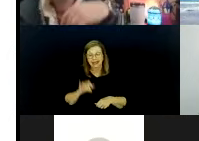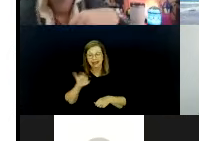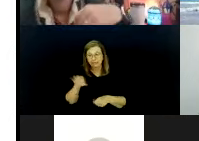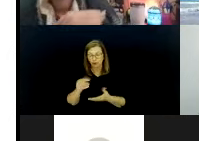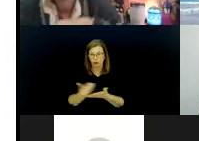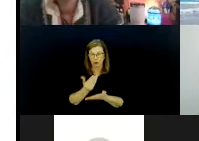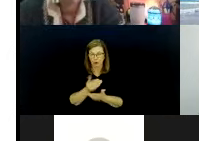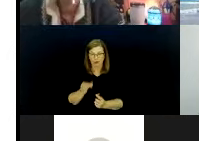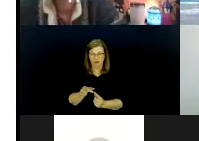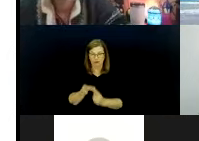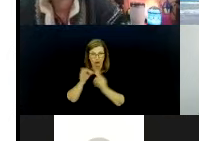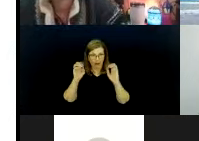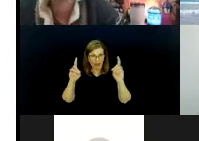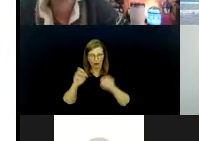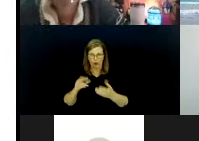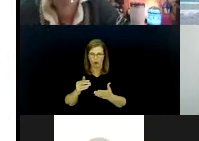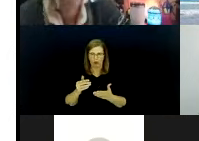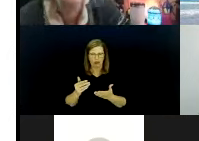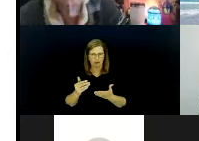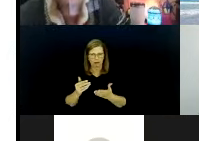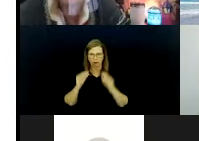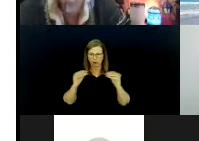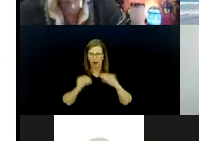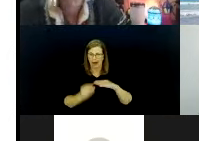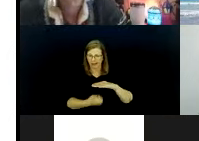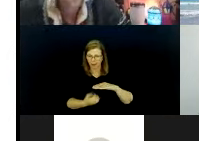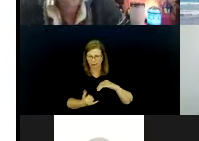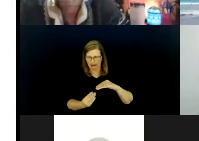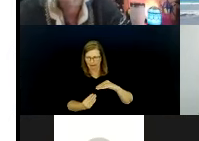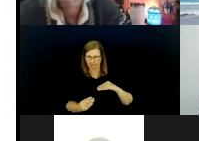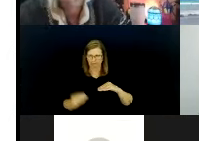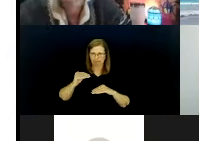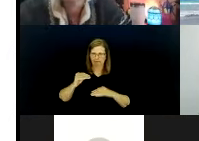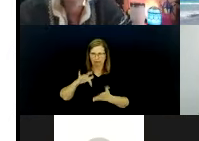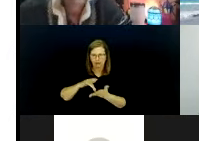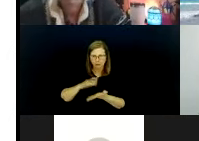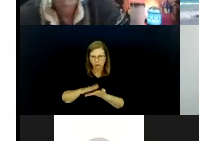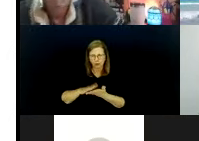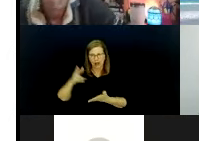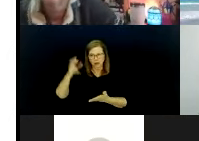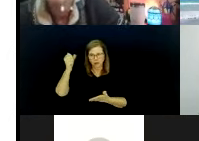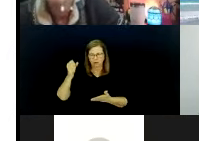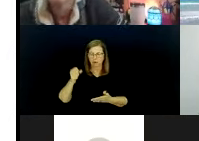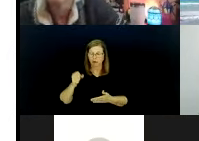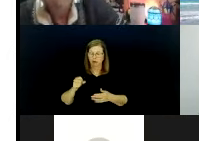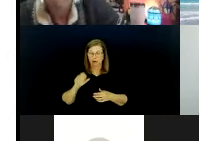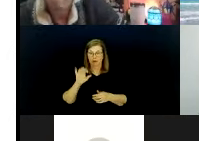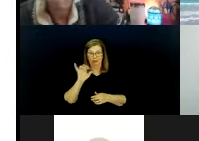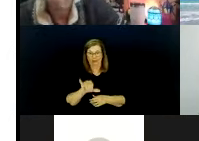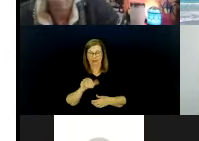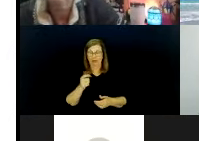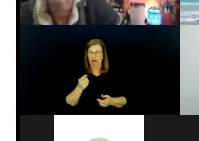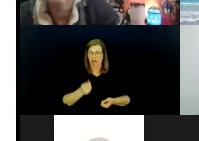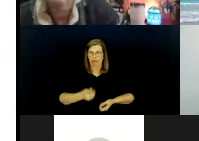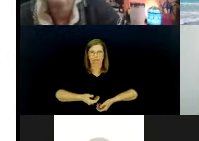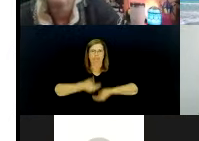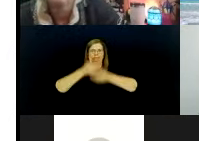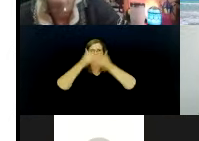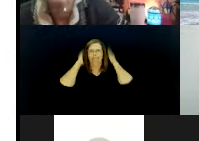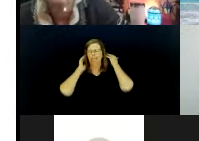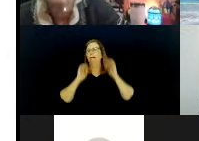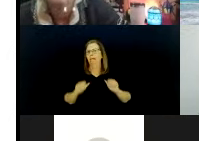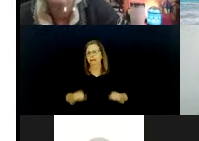special ed or you taught elementary and you've moved up to middle school or high school, this can be a little overwhelming. You know, I